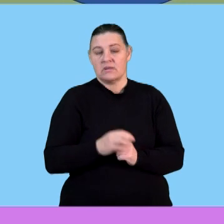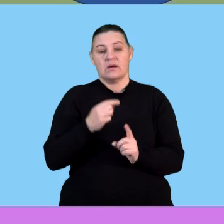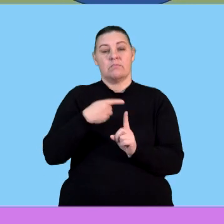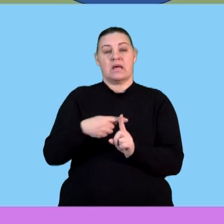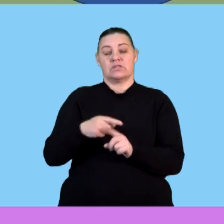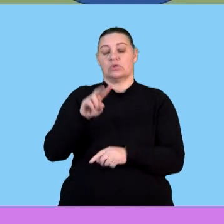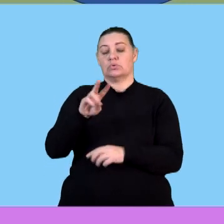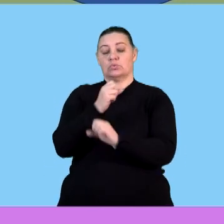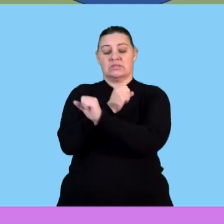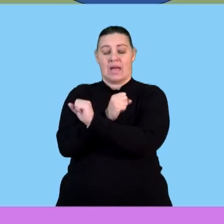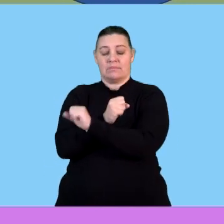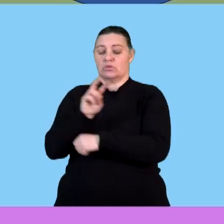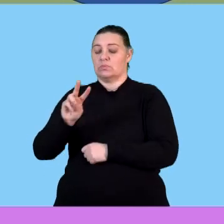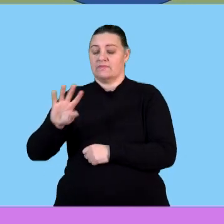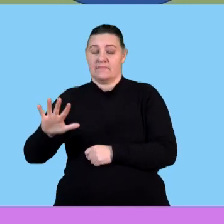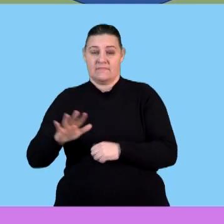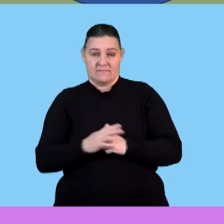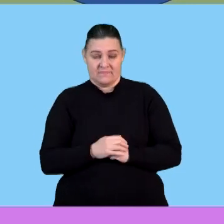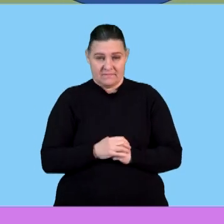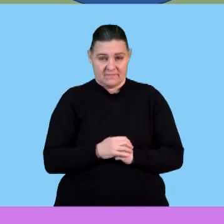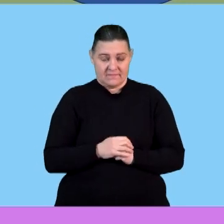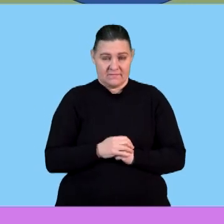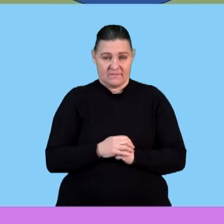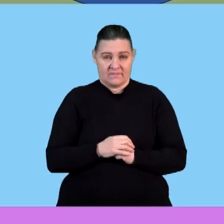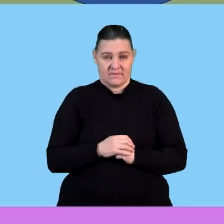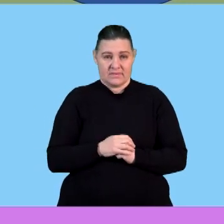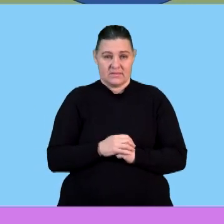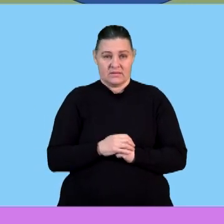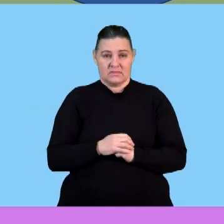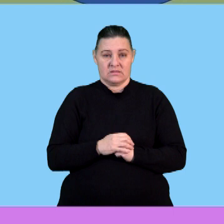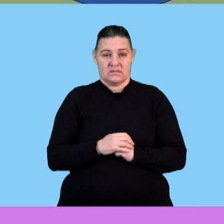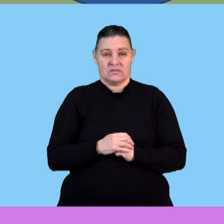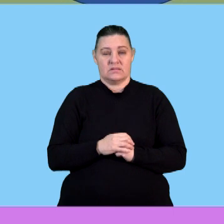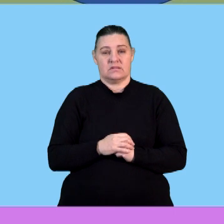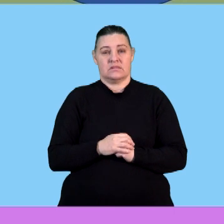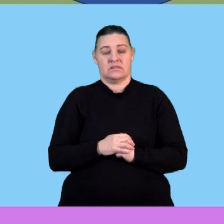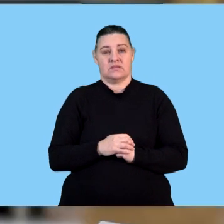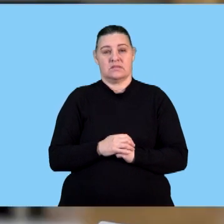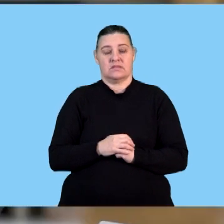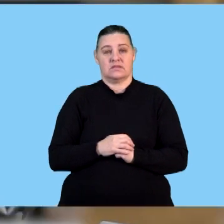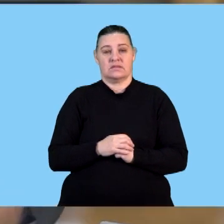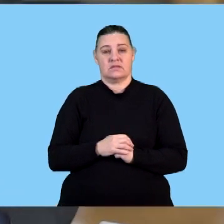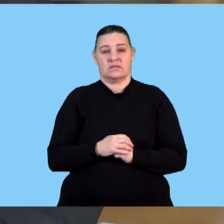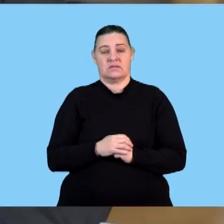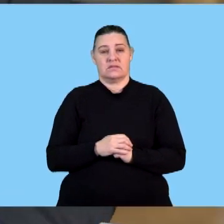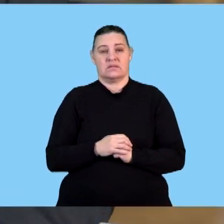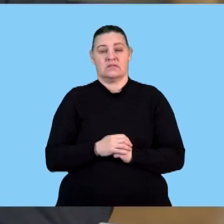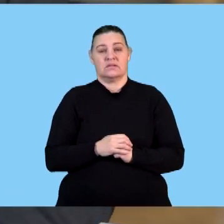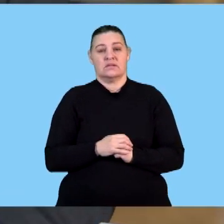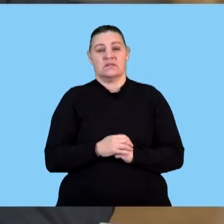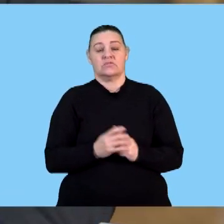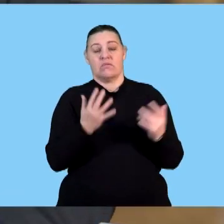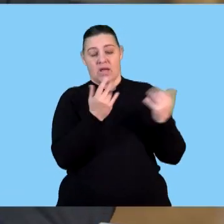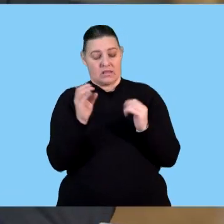plus 2 times 25. There we go. Nice work. Then we let the calculator work for us. So